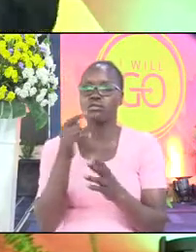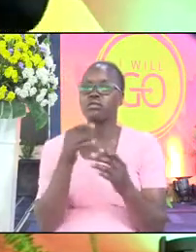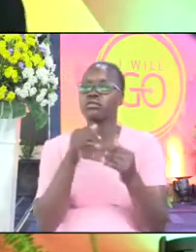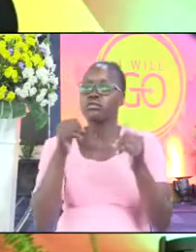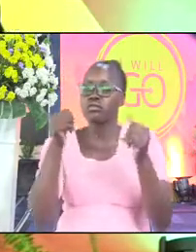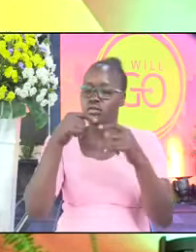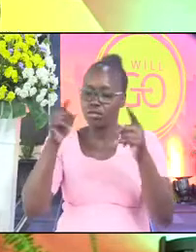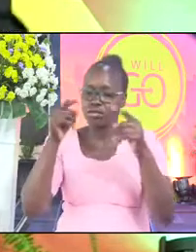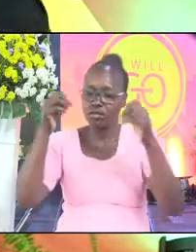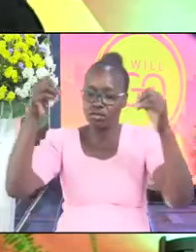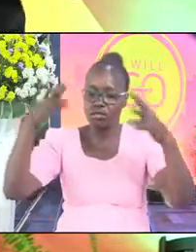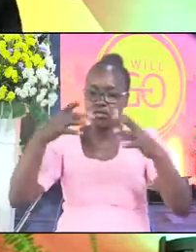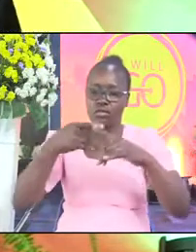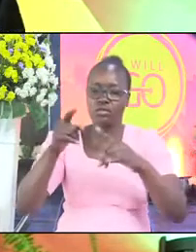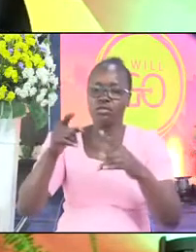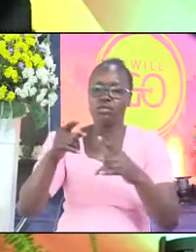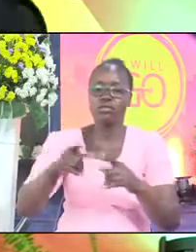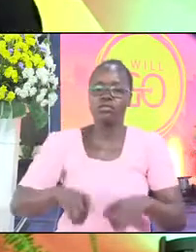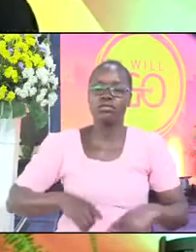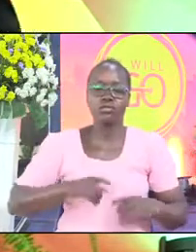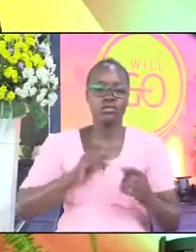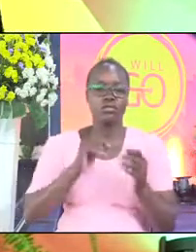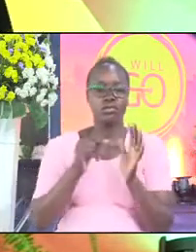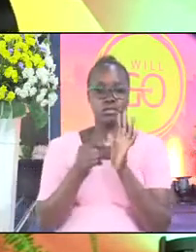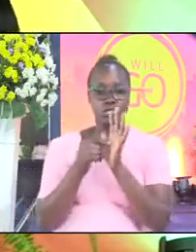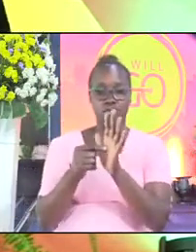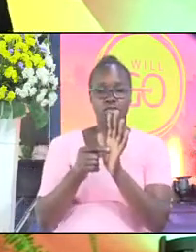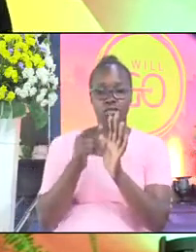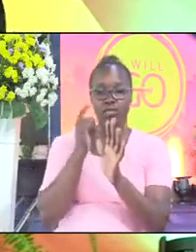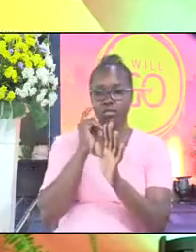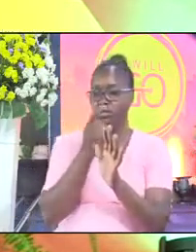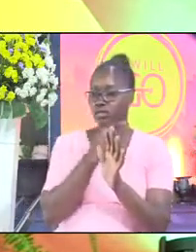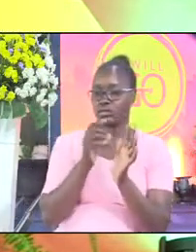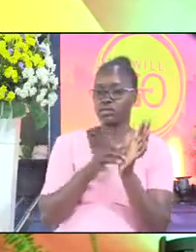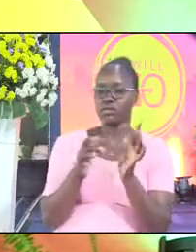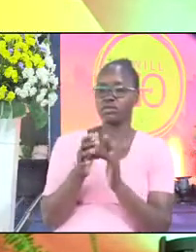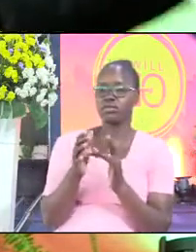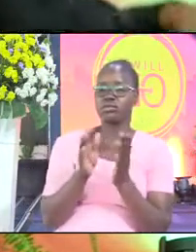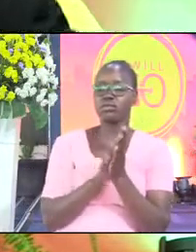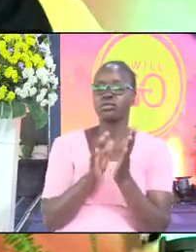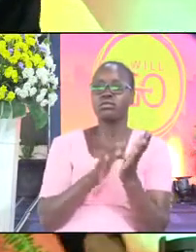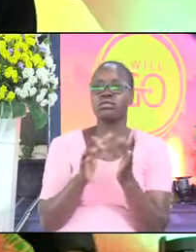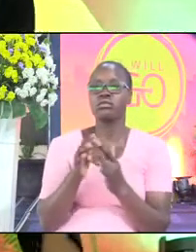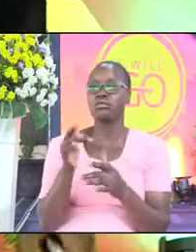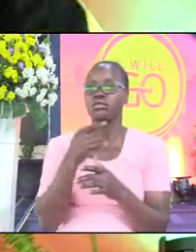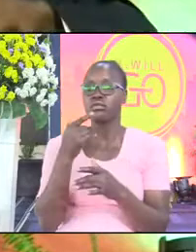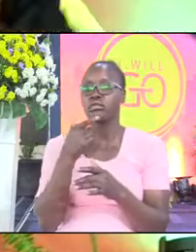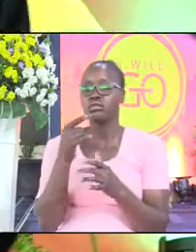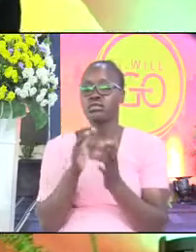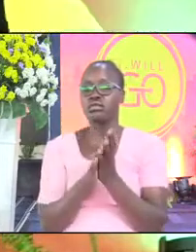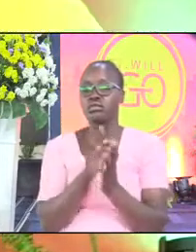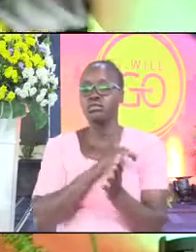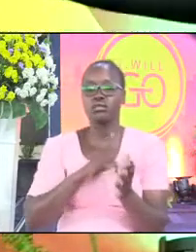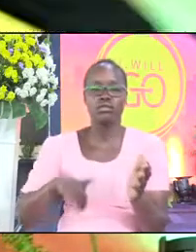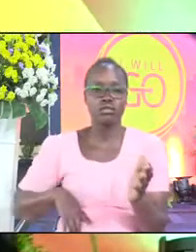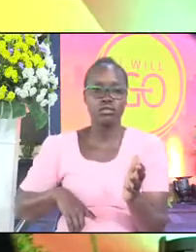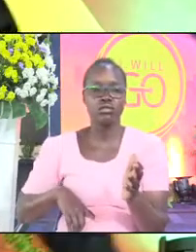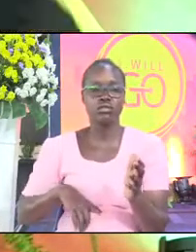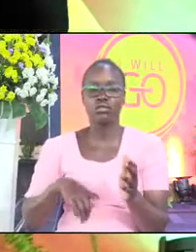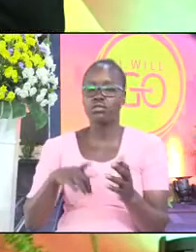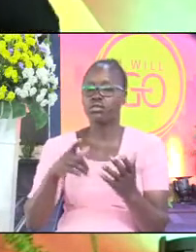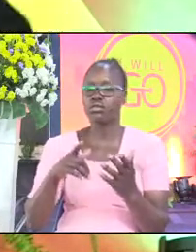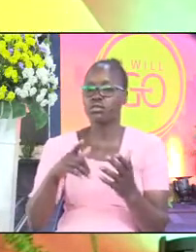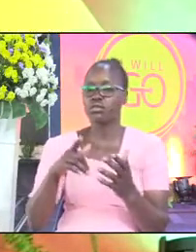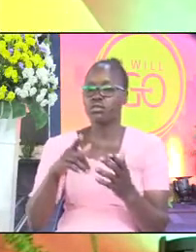clearly, for his life was mirrored in the eyes of Jesus. And the Bible says that all Peter can